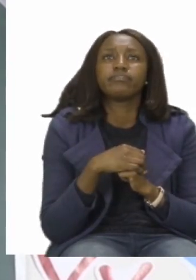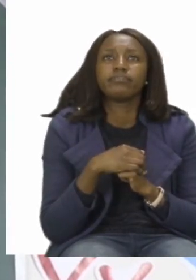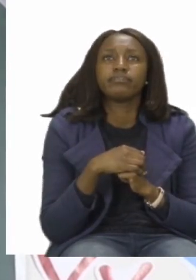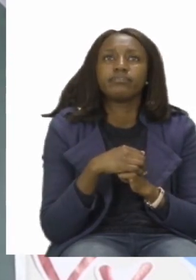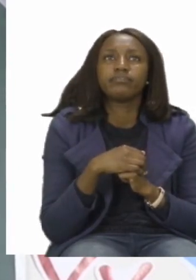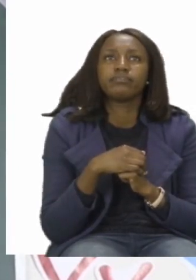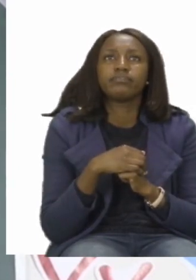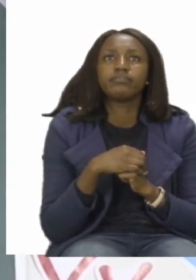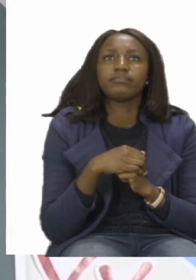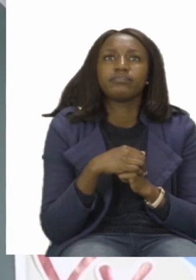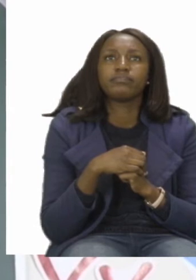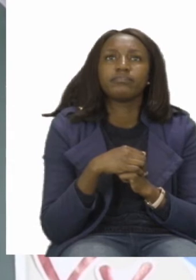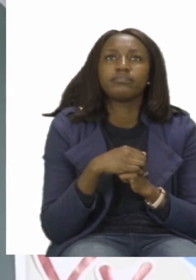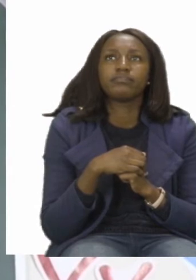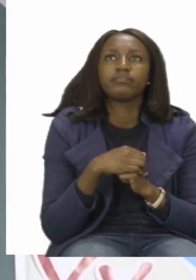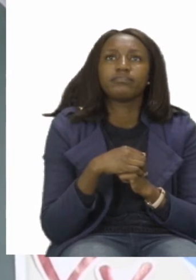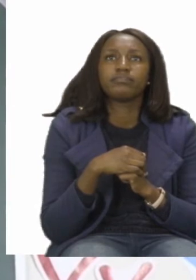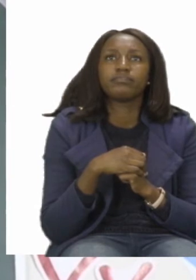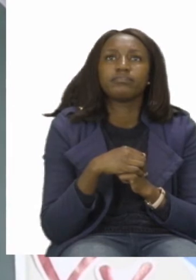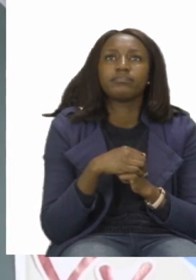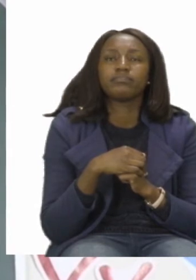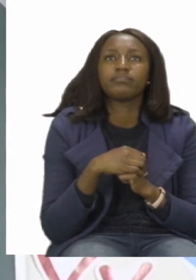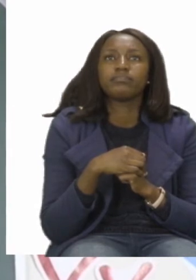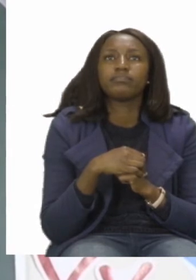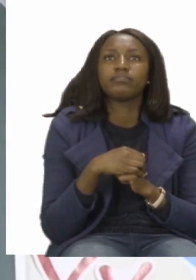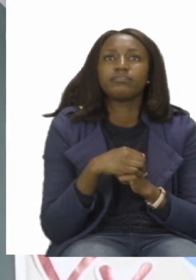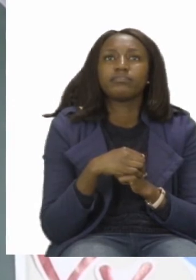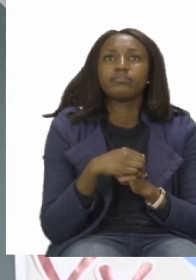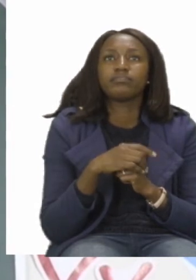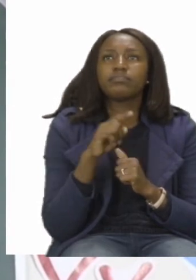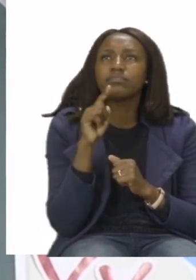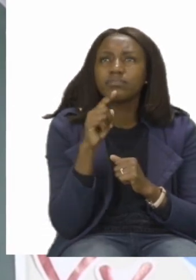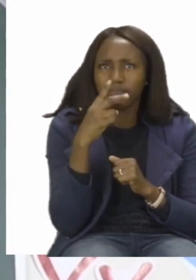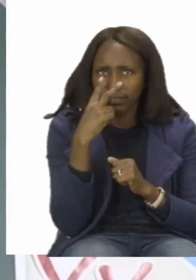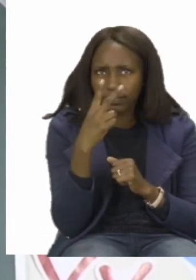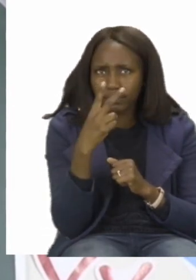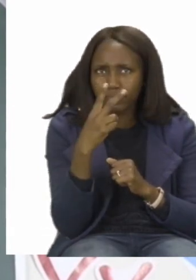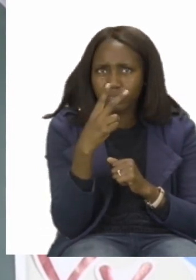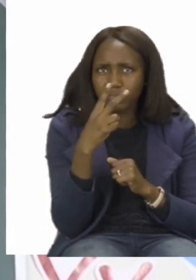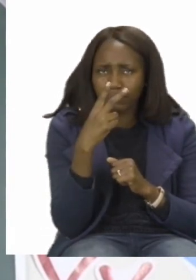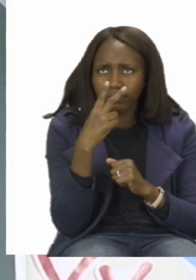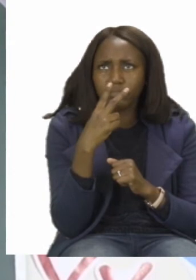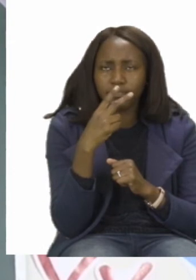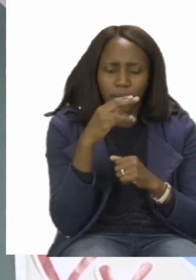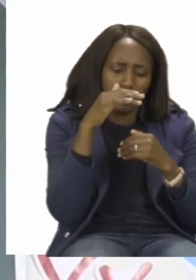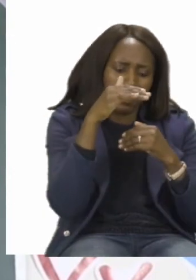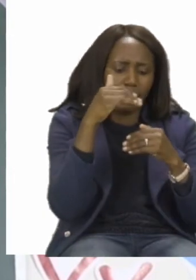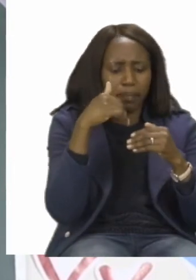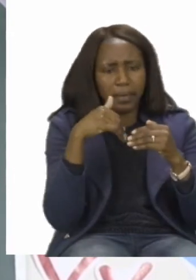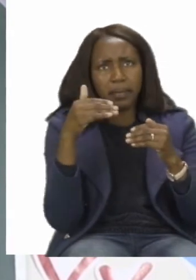like a circle. Okay, but it is drawn in a way where you can sort of see